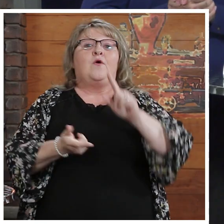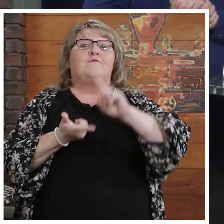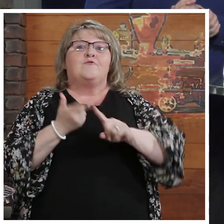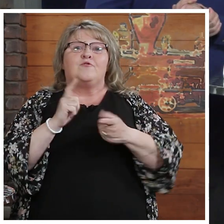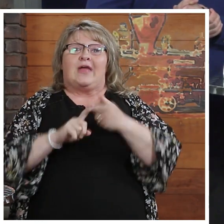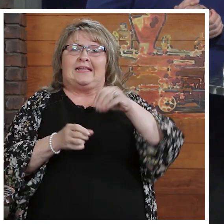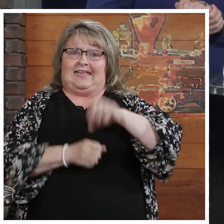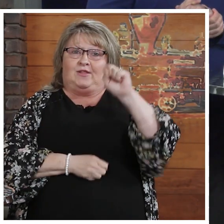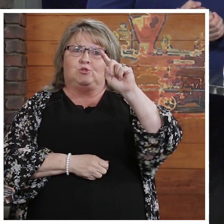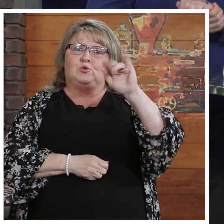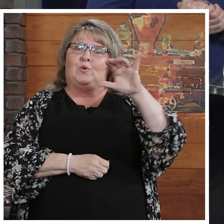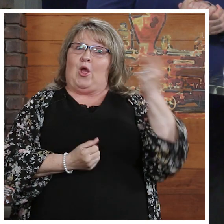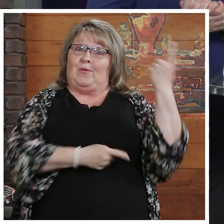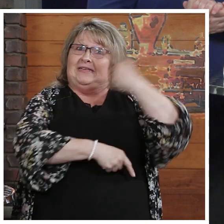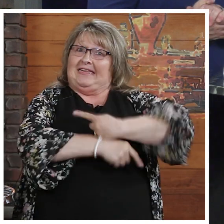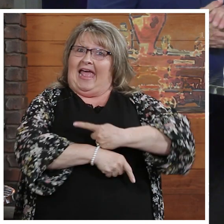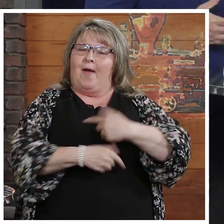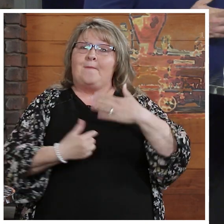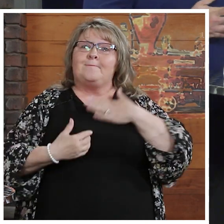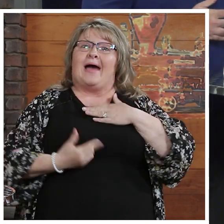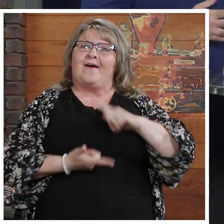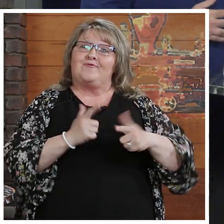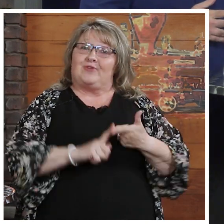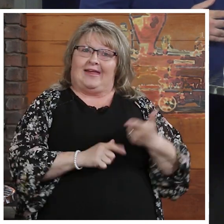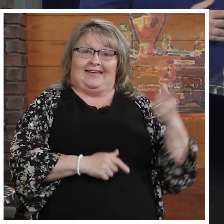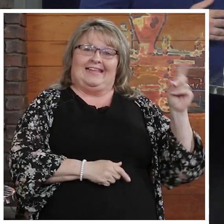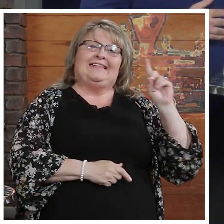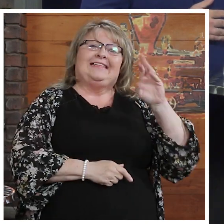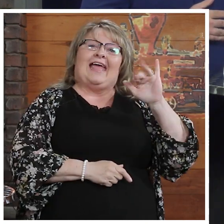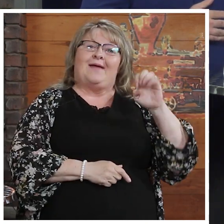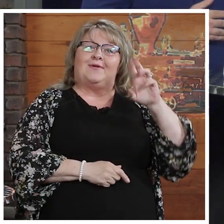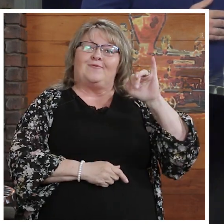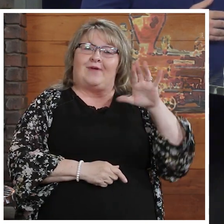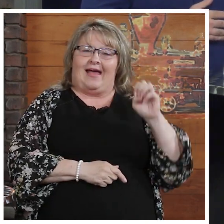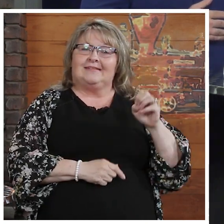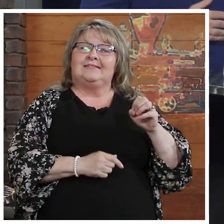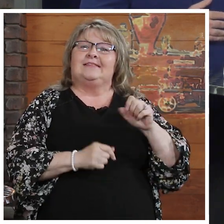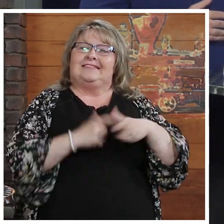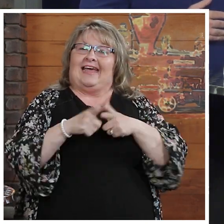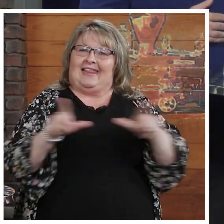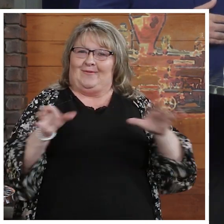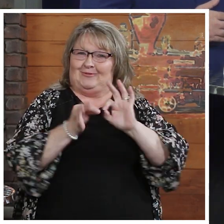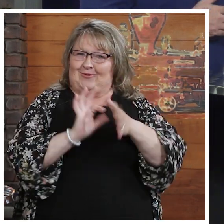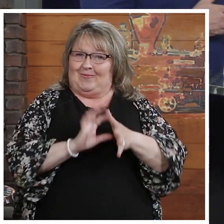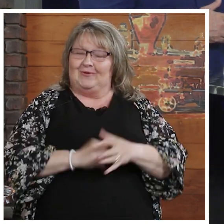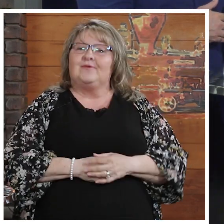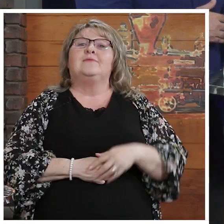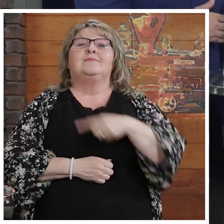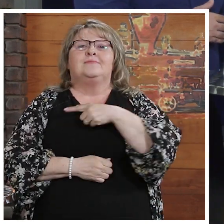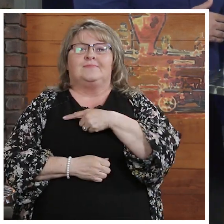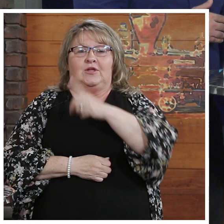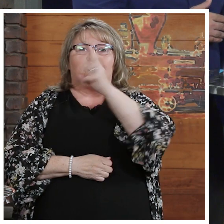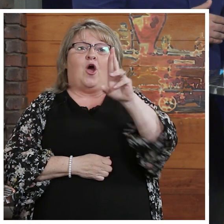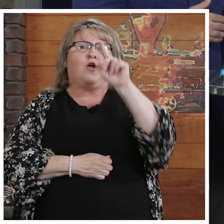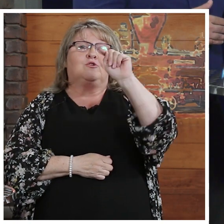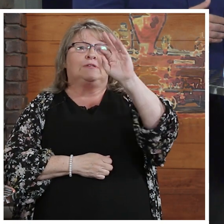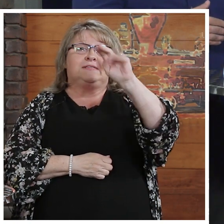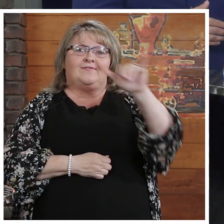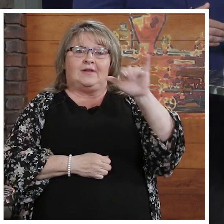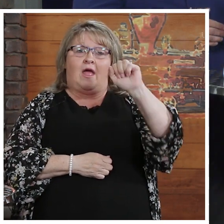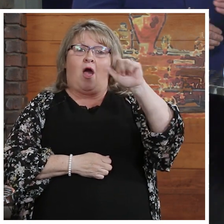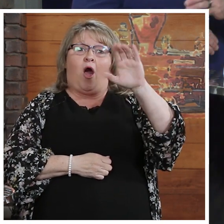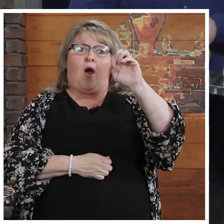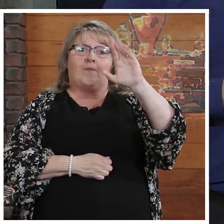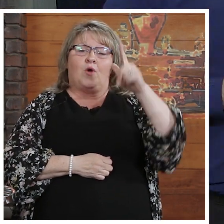Friends, in the studio today, we have my friend Debbie Rice, who is an American Sign Language interpreter, as well as Dr. Tiffany Ahlberg from